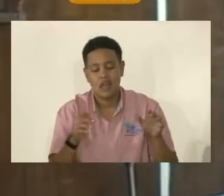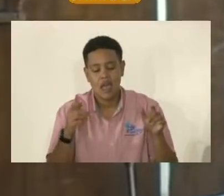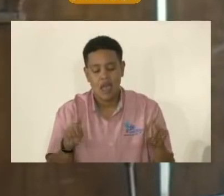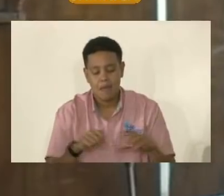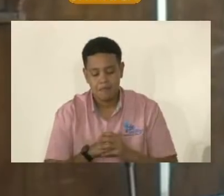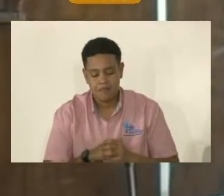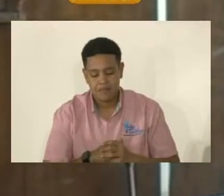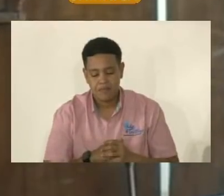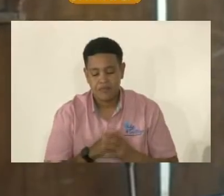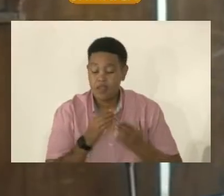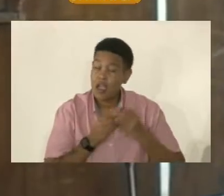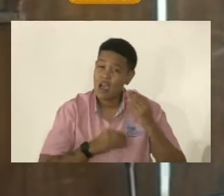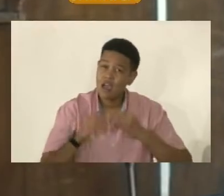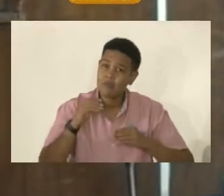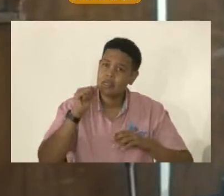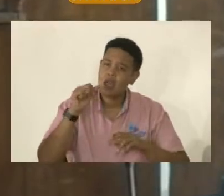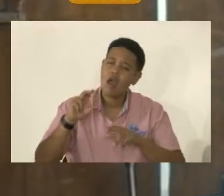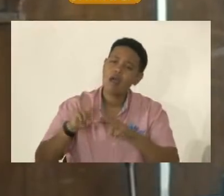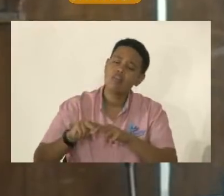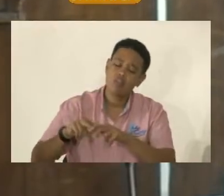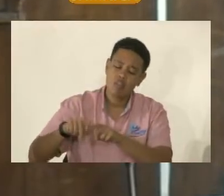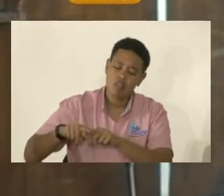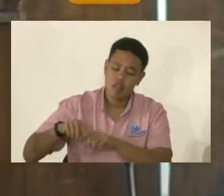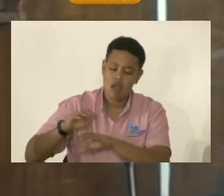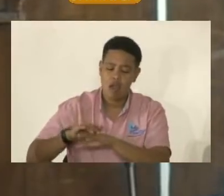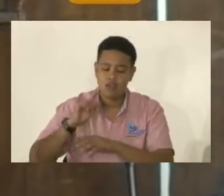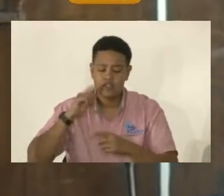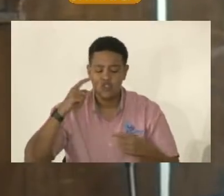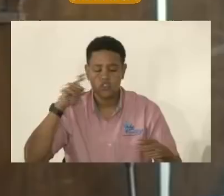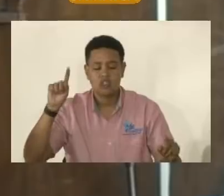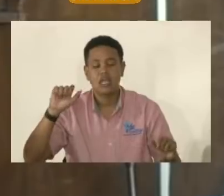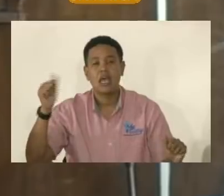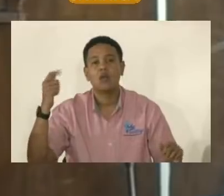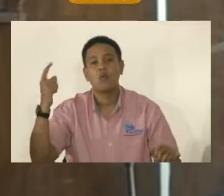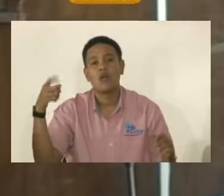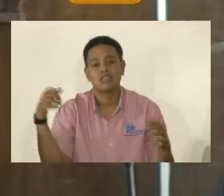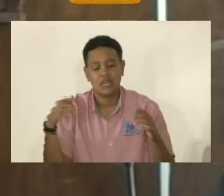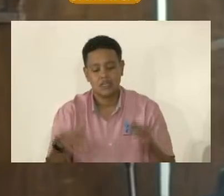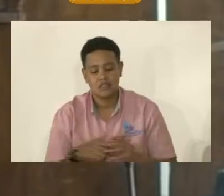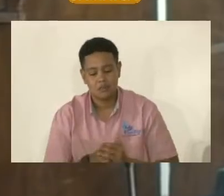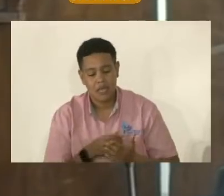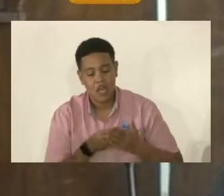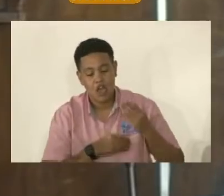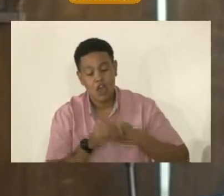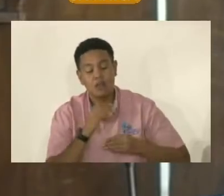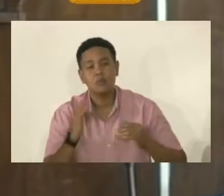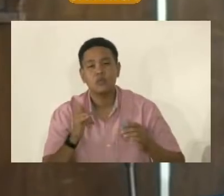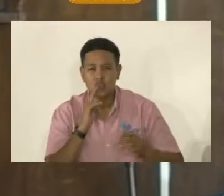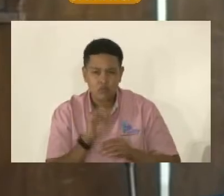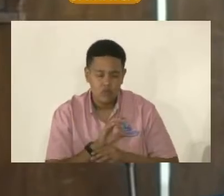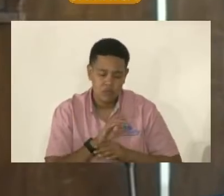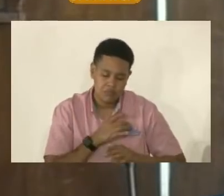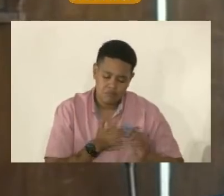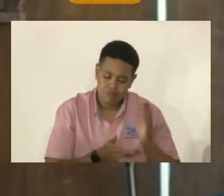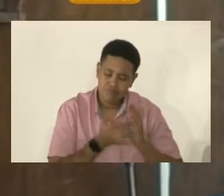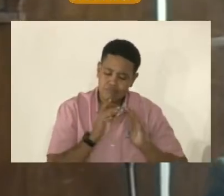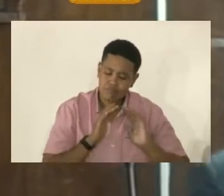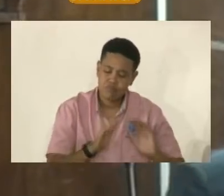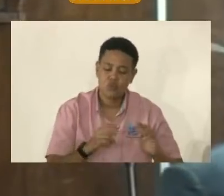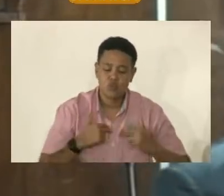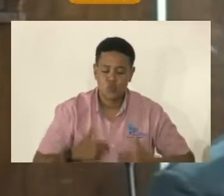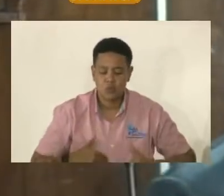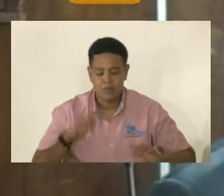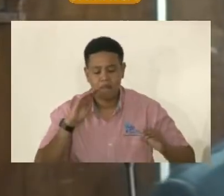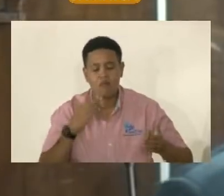pandemic. An economy that is not dependent on the success of any single sector. An economy which is digitally driven, human-centered,